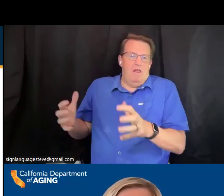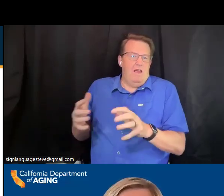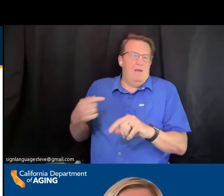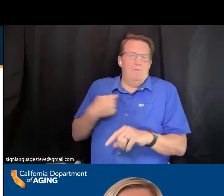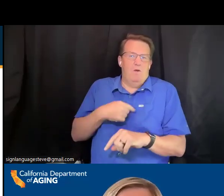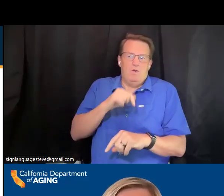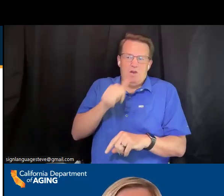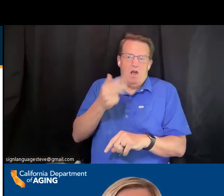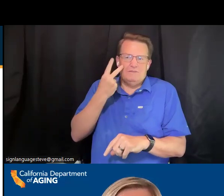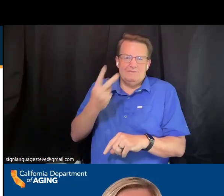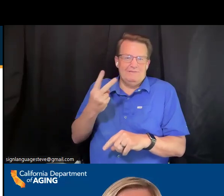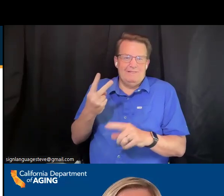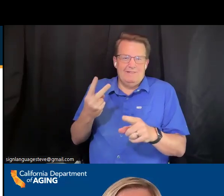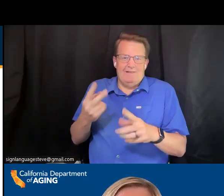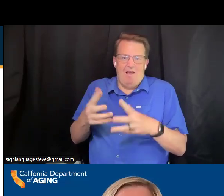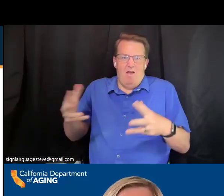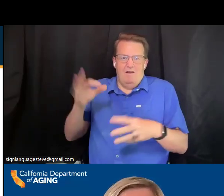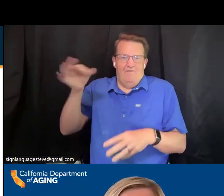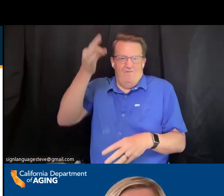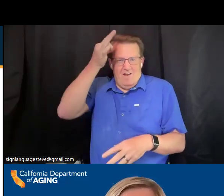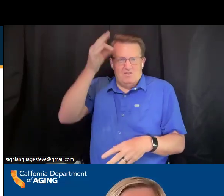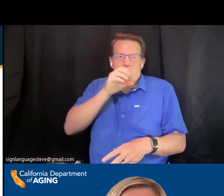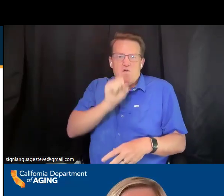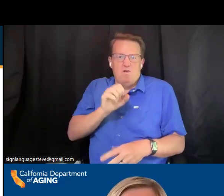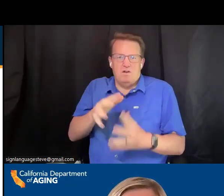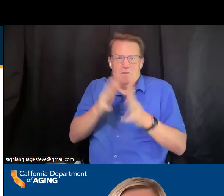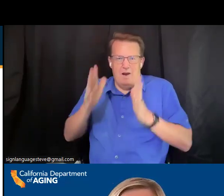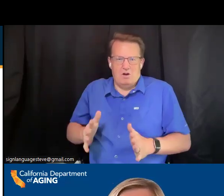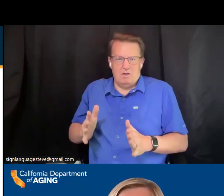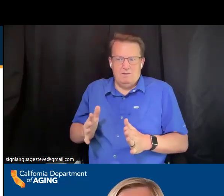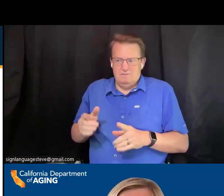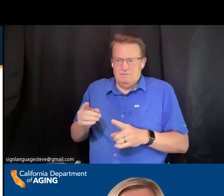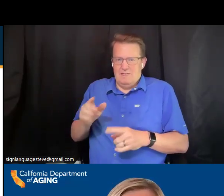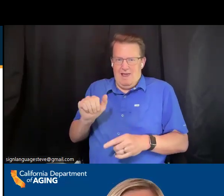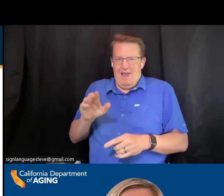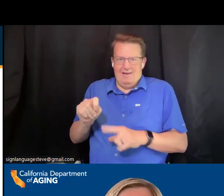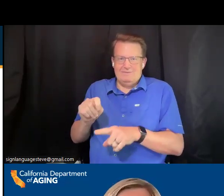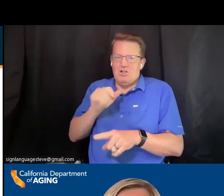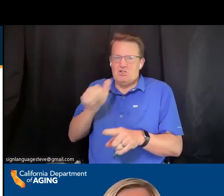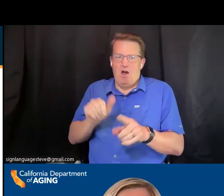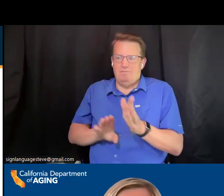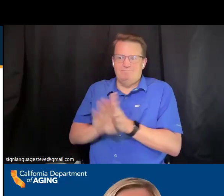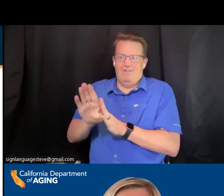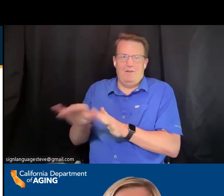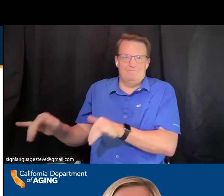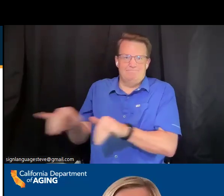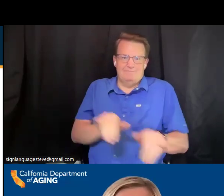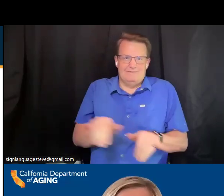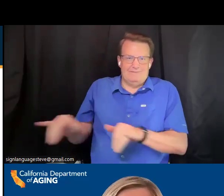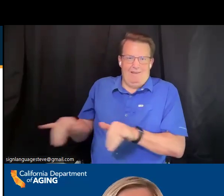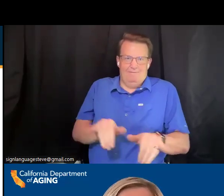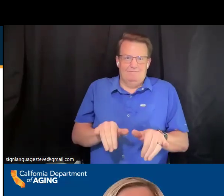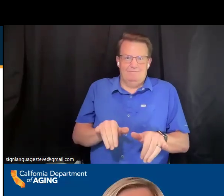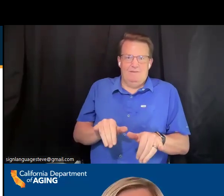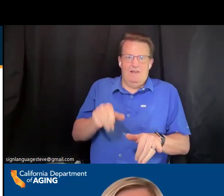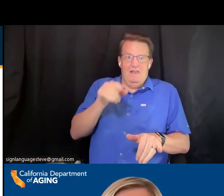in the Federal Older Americans Act proportionate to this growth. This slide from one of our partners,